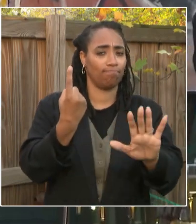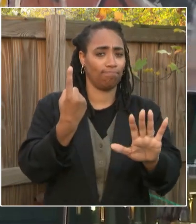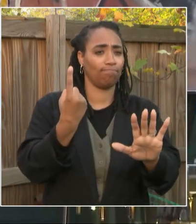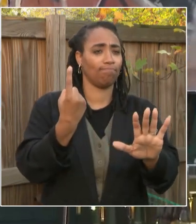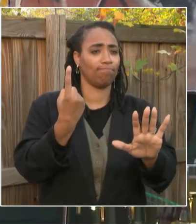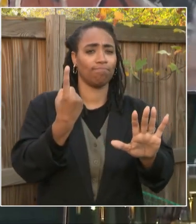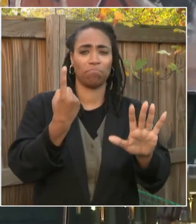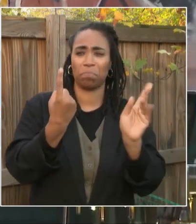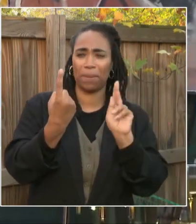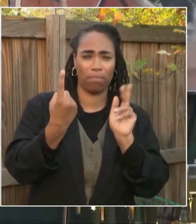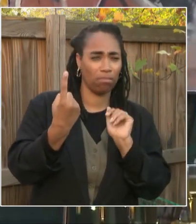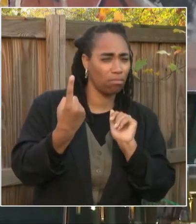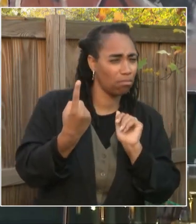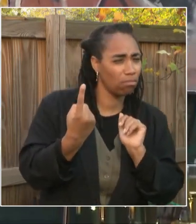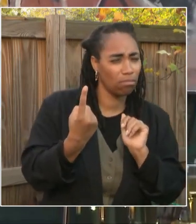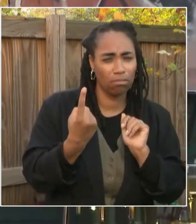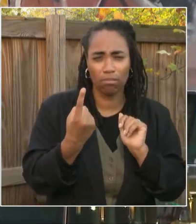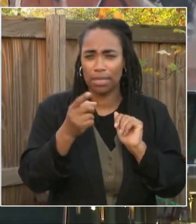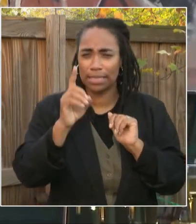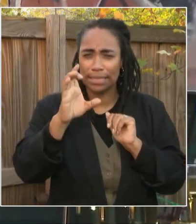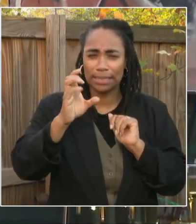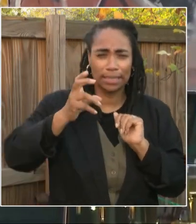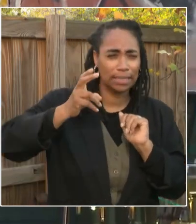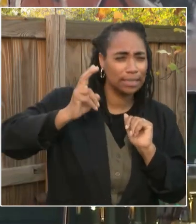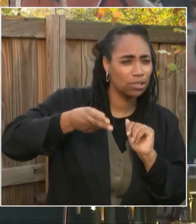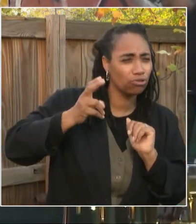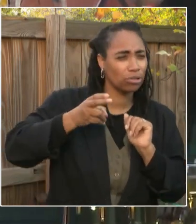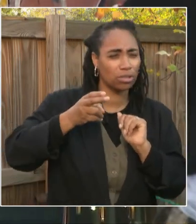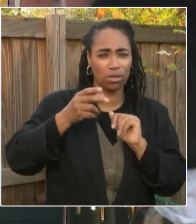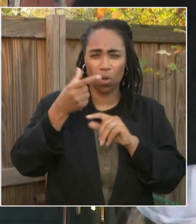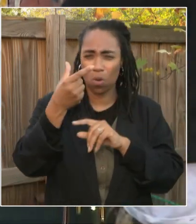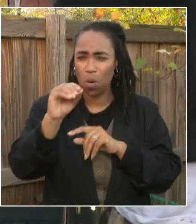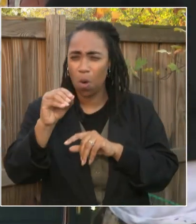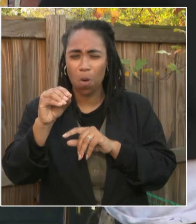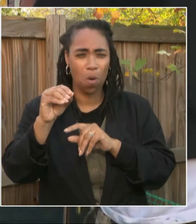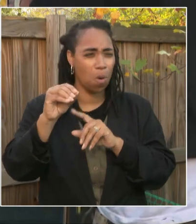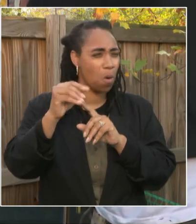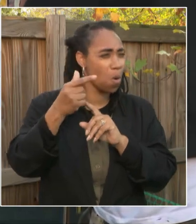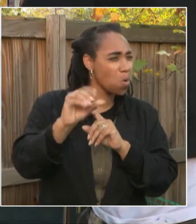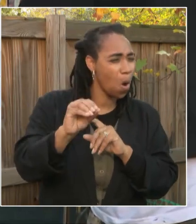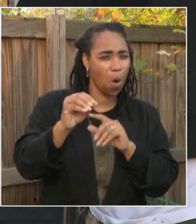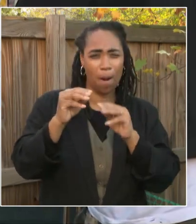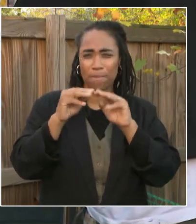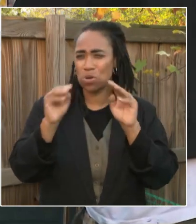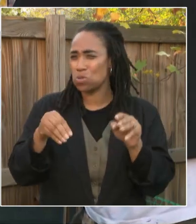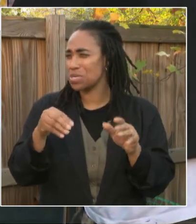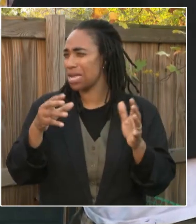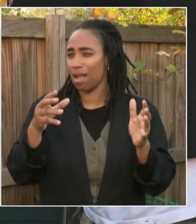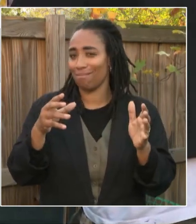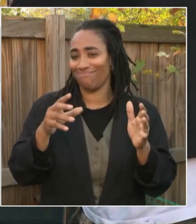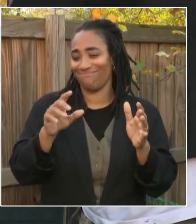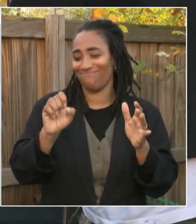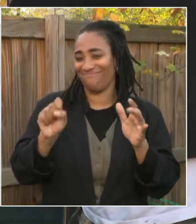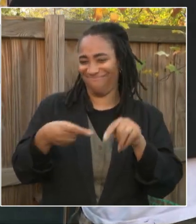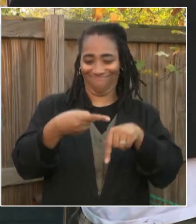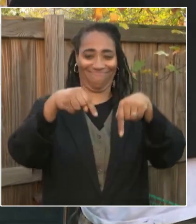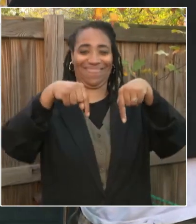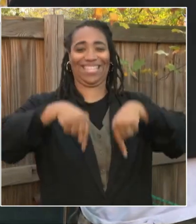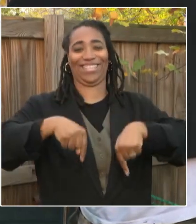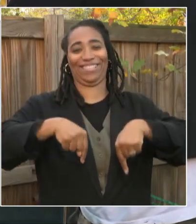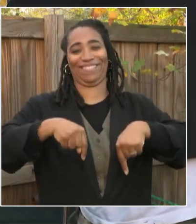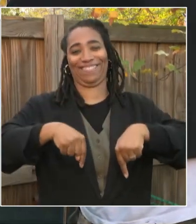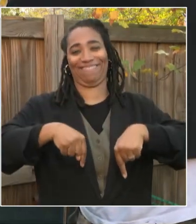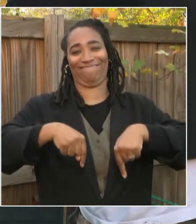and culture, that we have a Go-Go Museum. And I want to acknowledge everybody in D.C. who